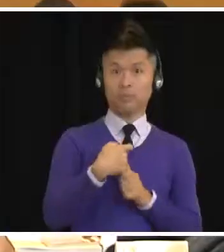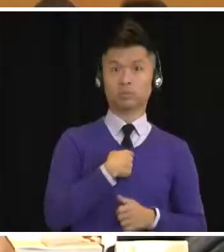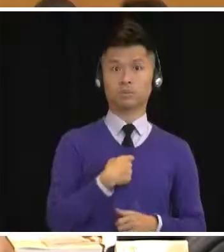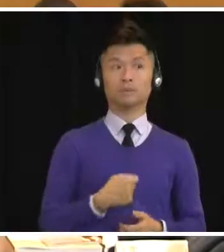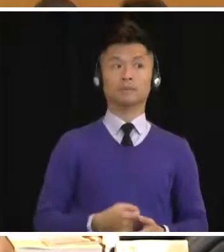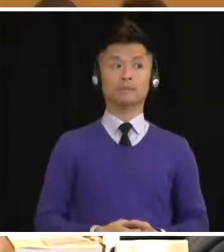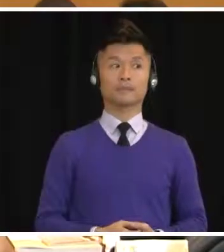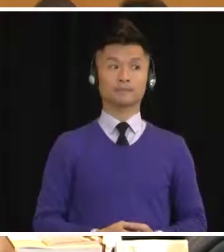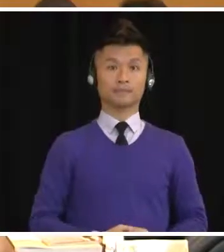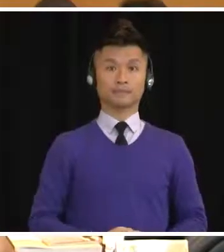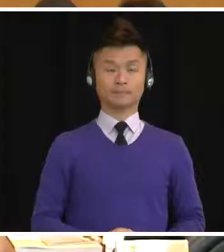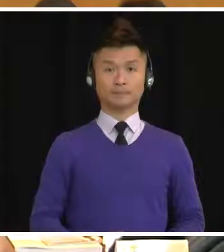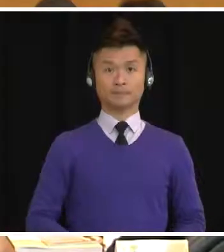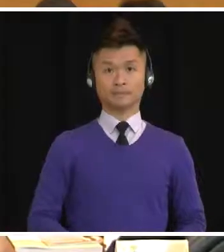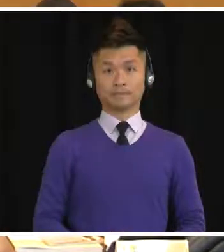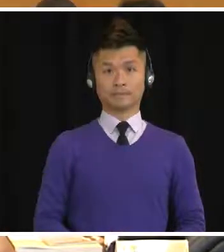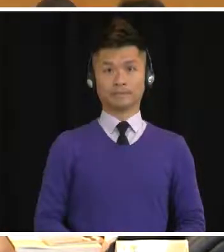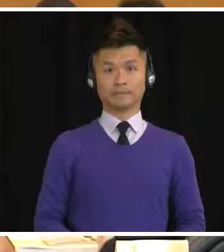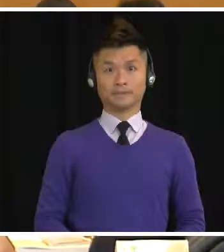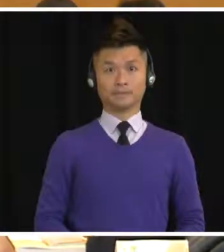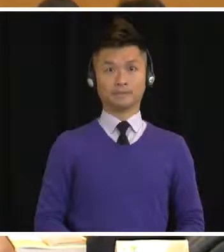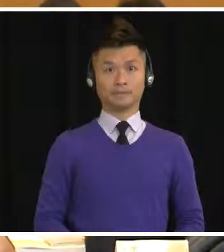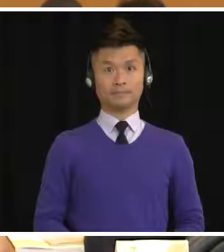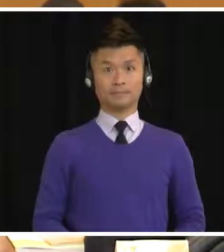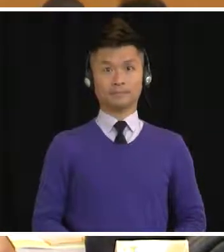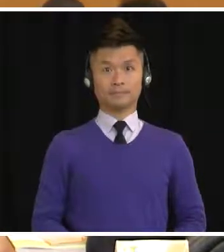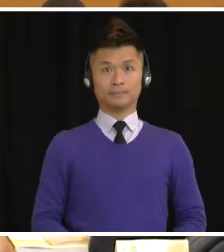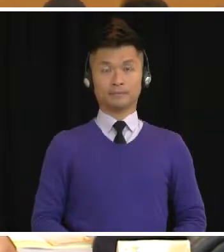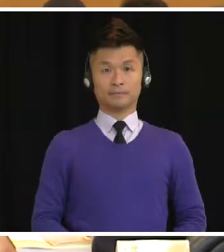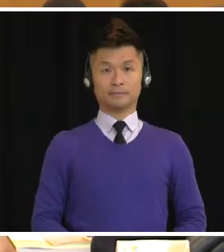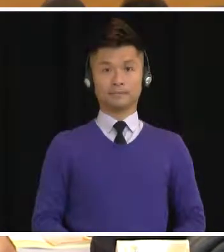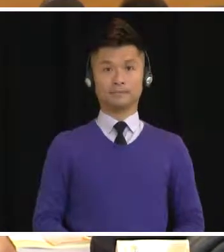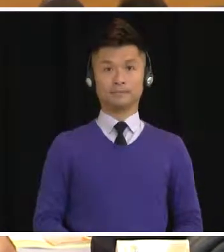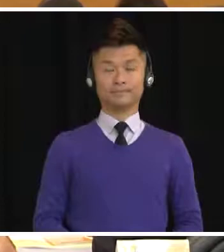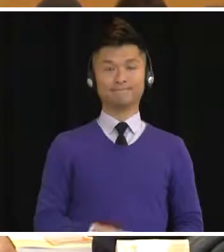the chairman's instructions. Thank you. Thank you, Madam.